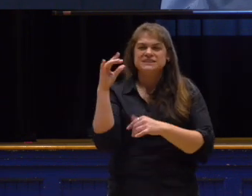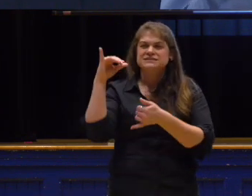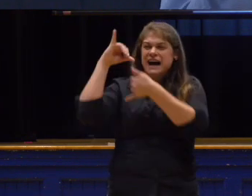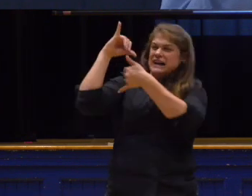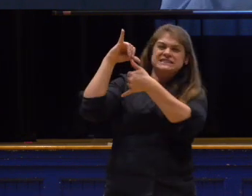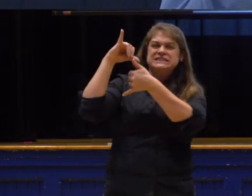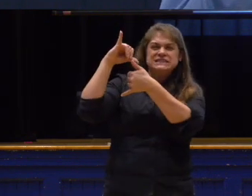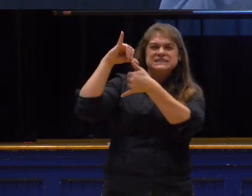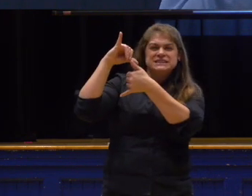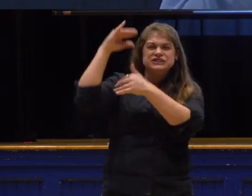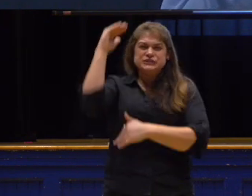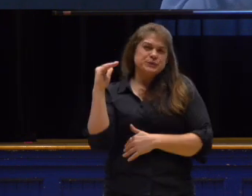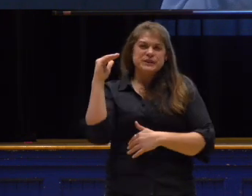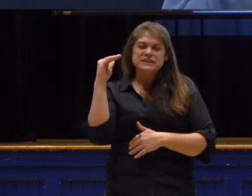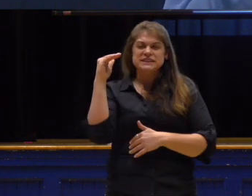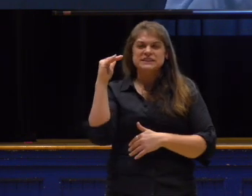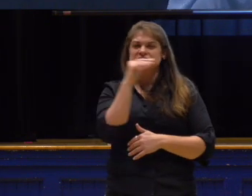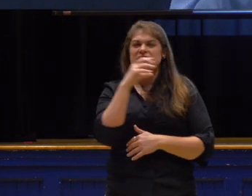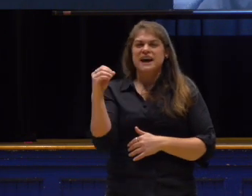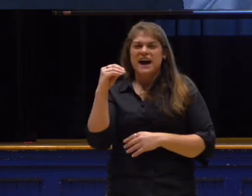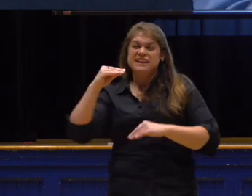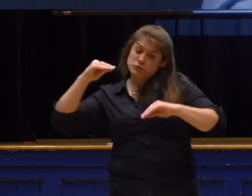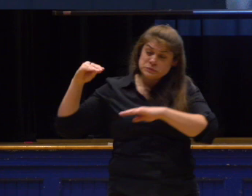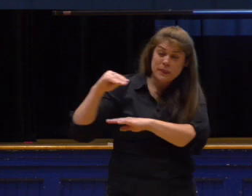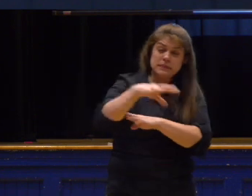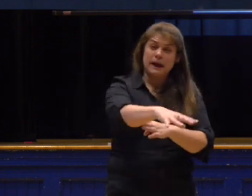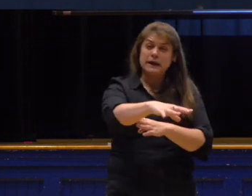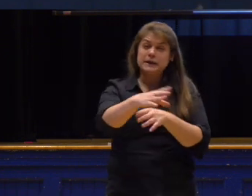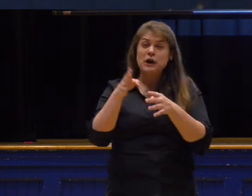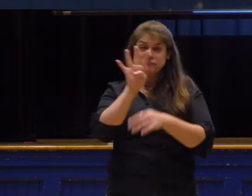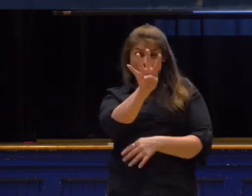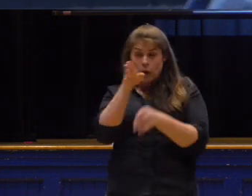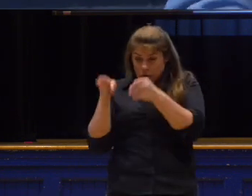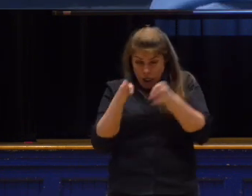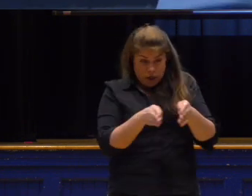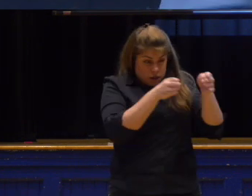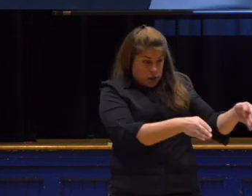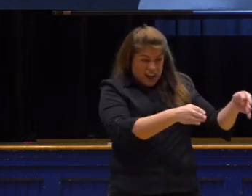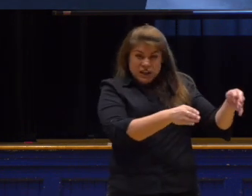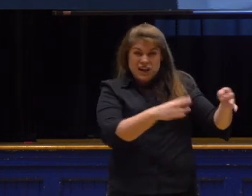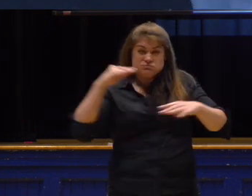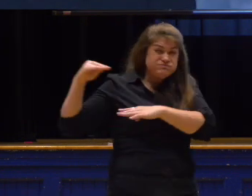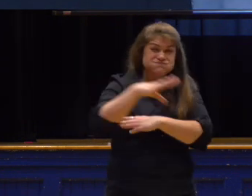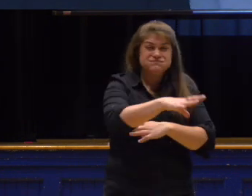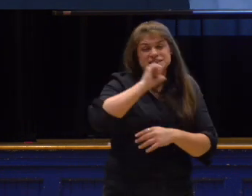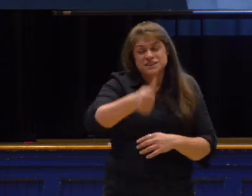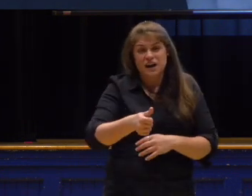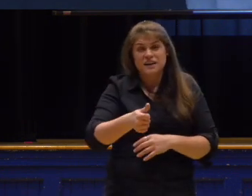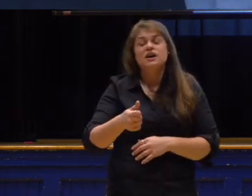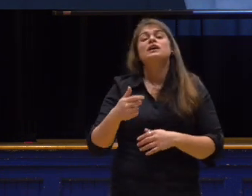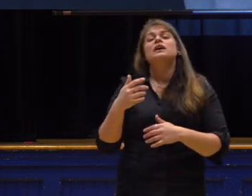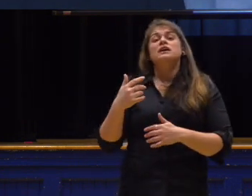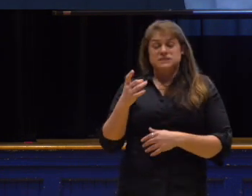too short, and getting light across a 4-lane roadway is not going to do it. The lighting that's going to be put